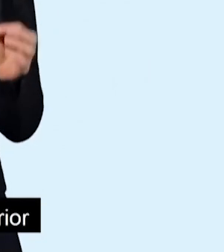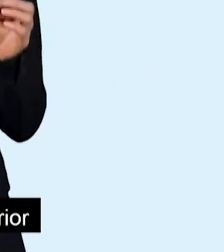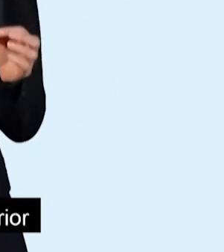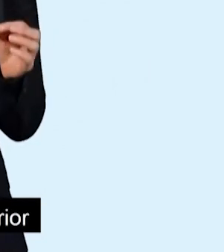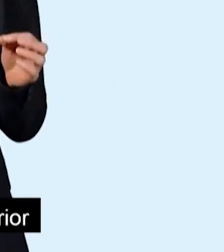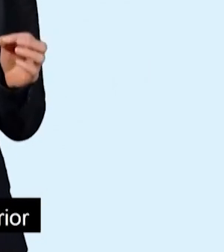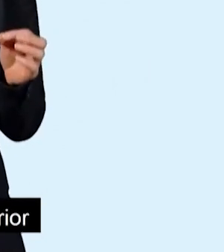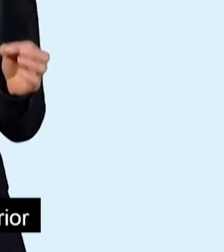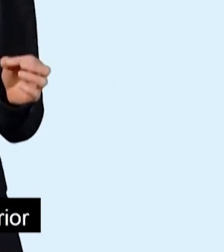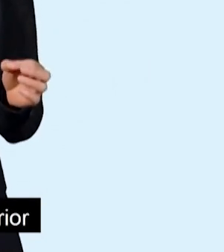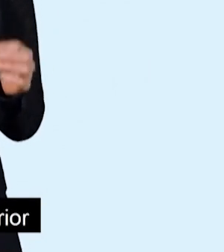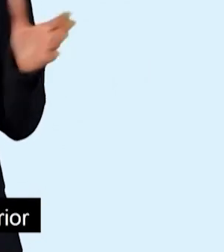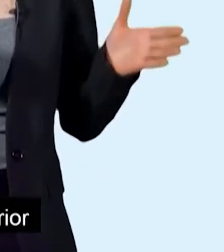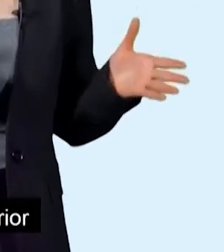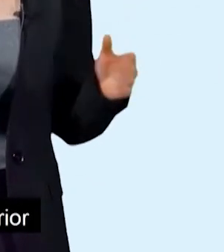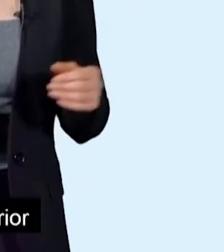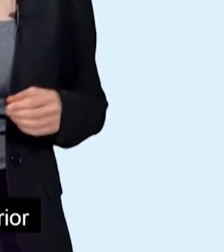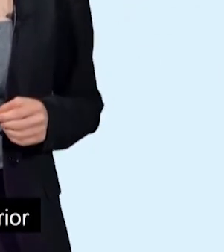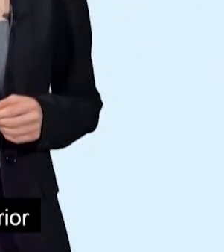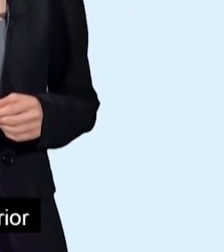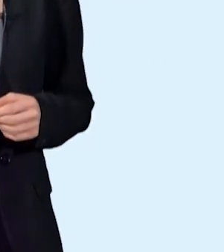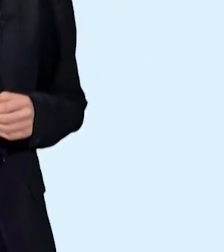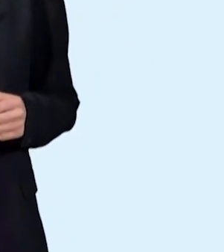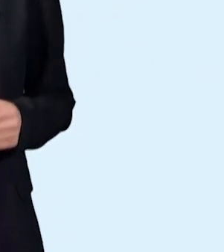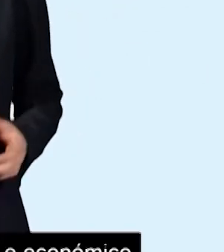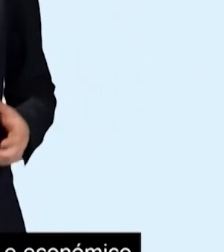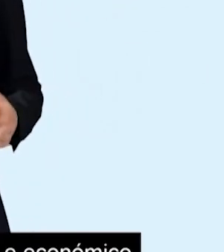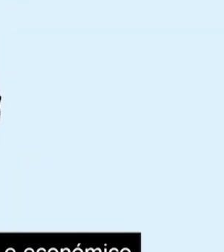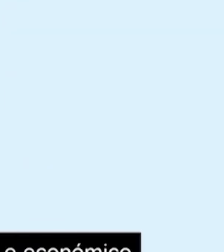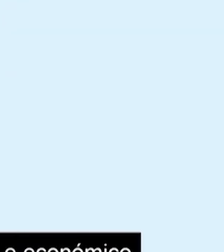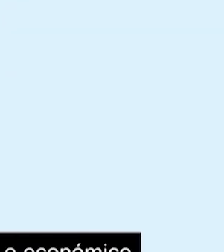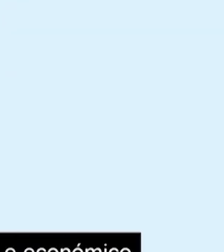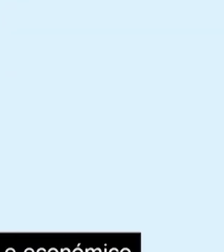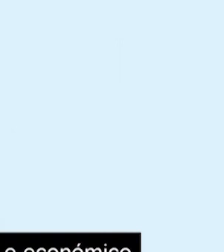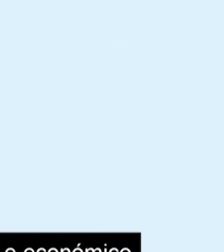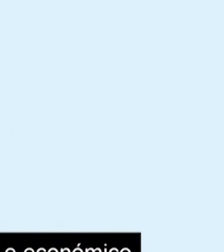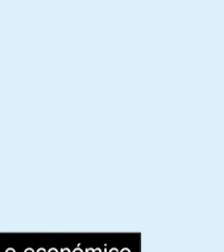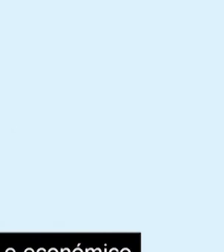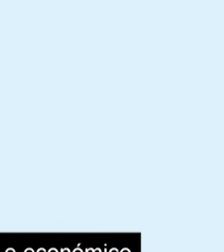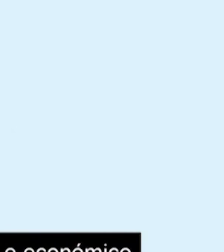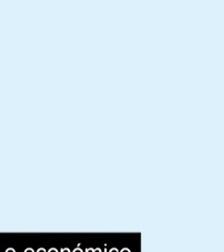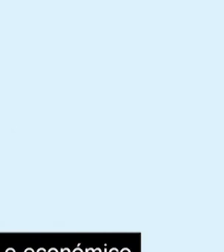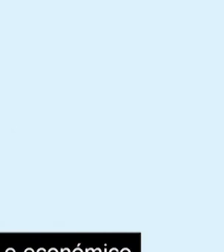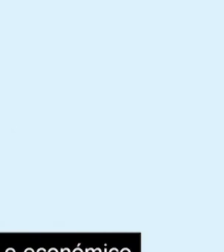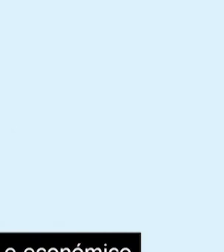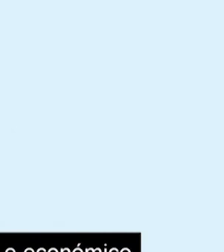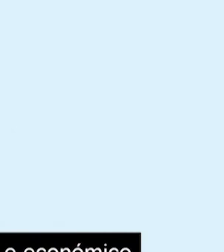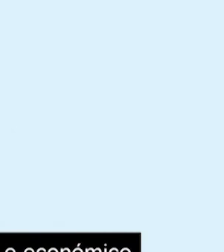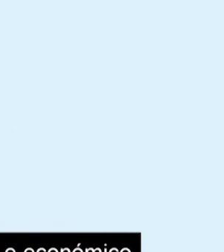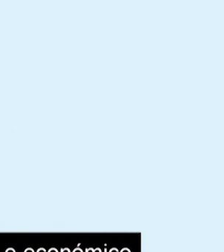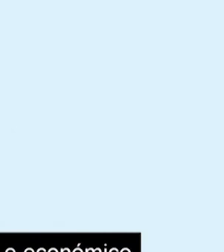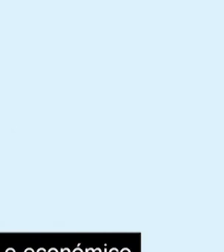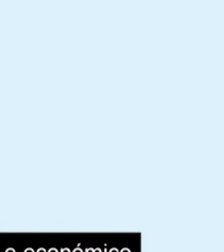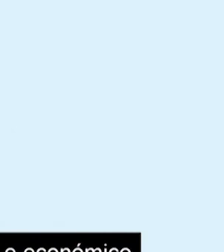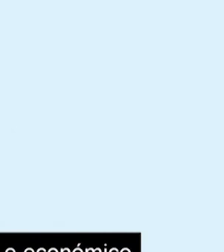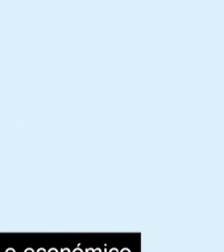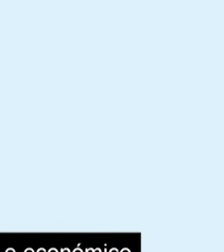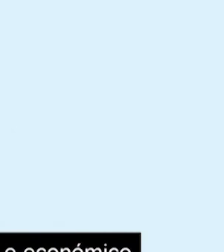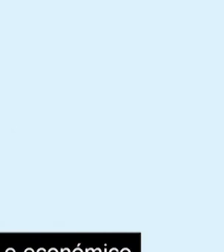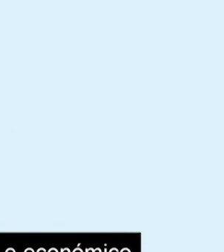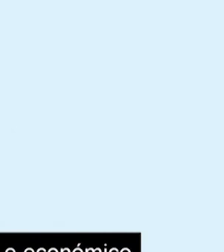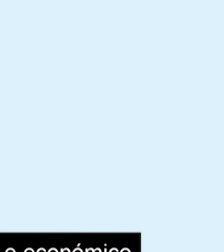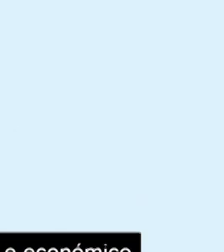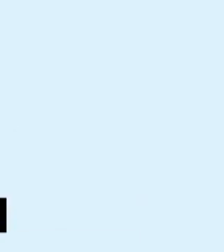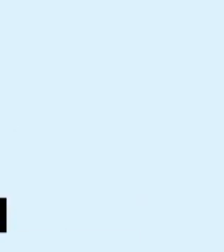is almost 10% lower than before the crisis. Cutting expenditure in education has a huge social and